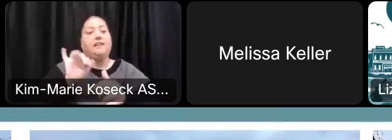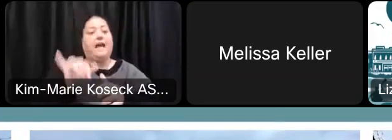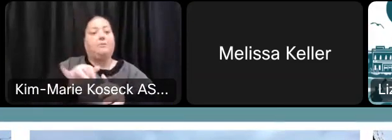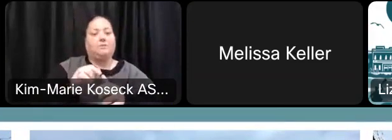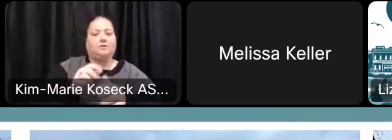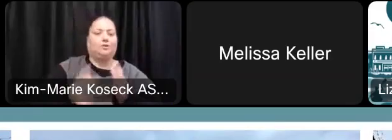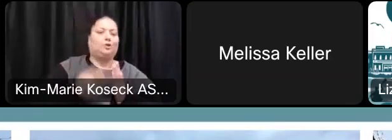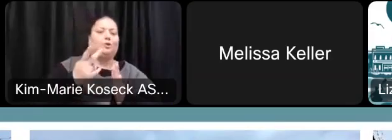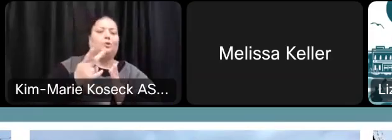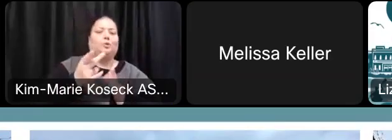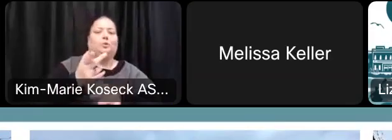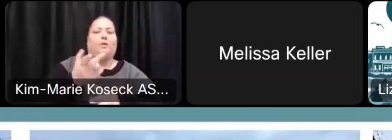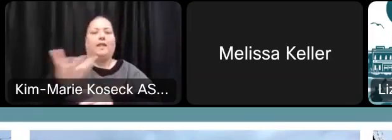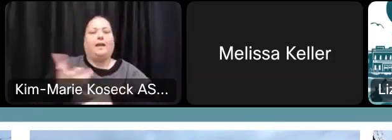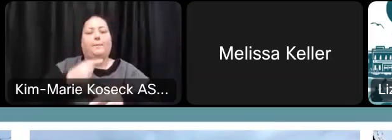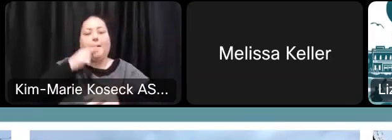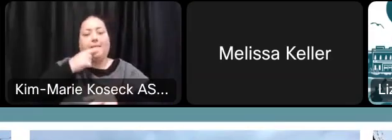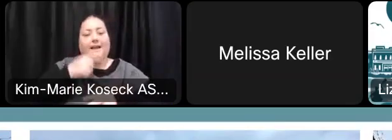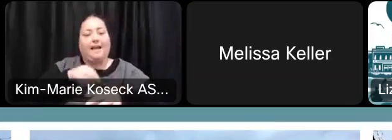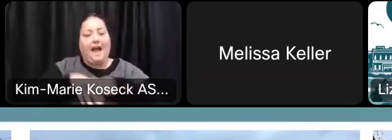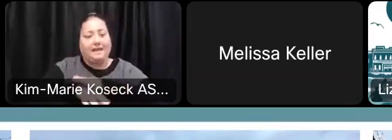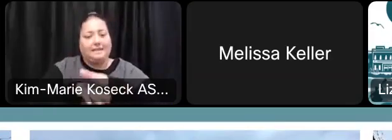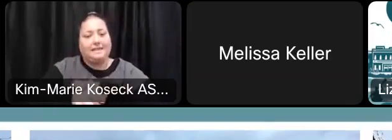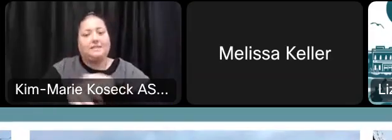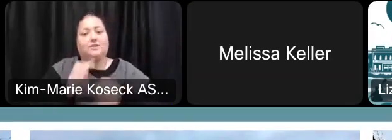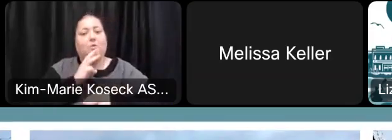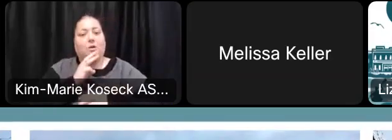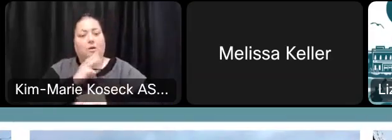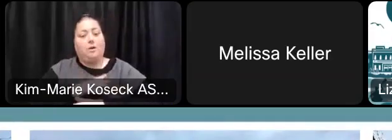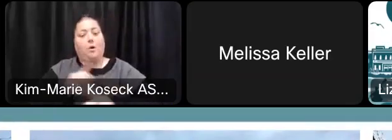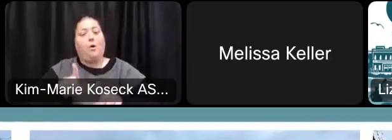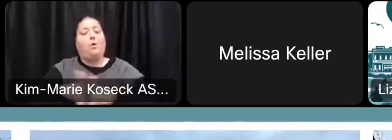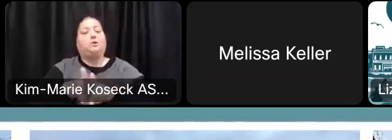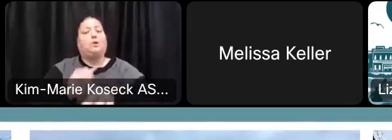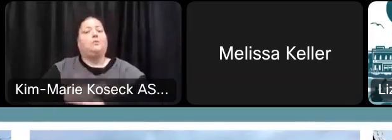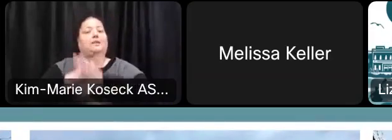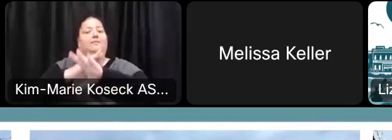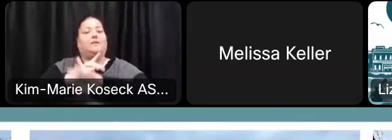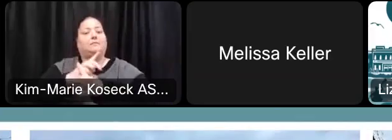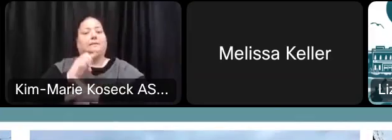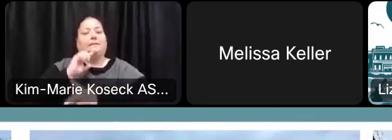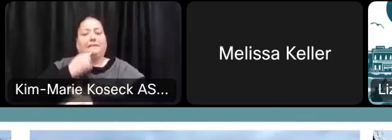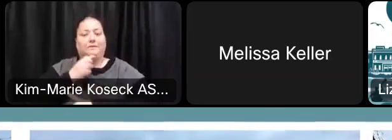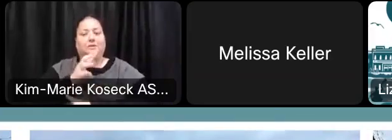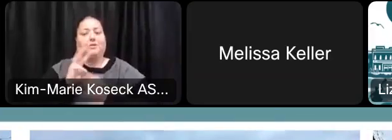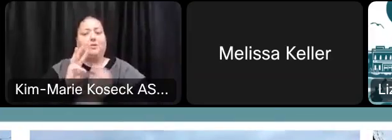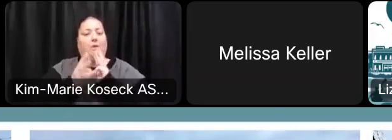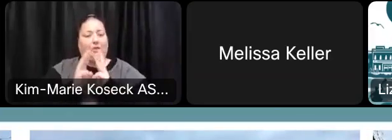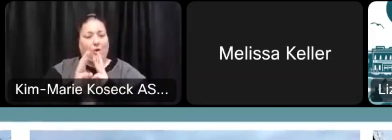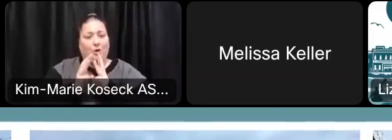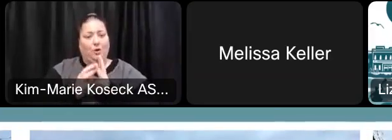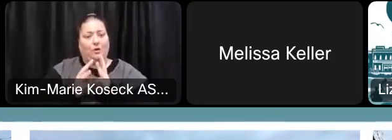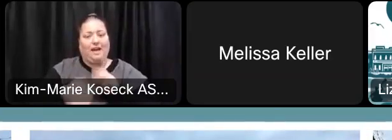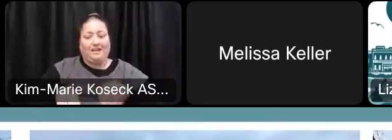dual purpose: public access to the water, but also protection from extreme weather events and extreme